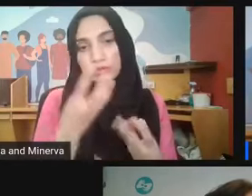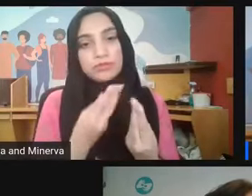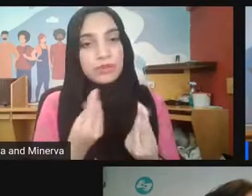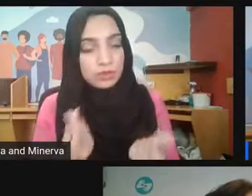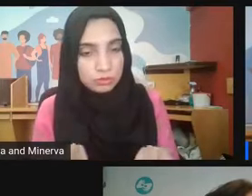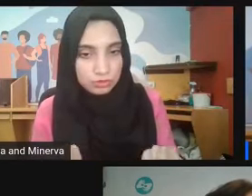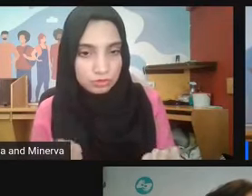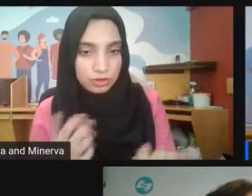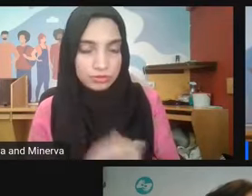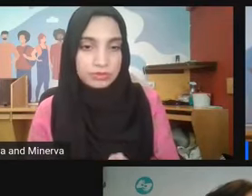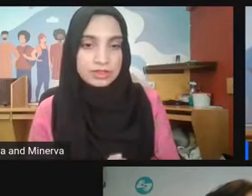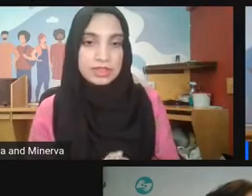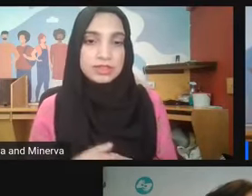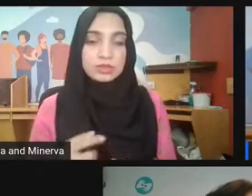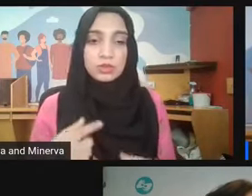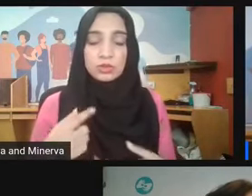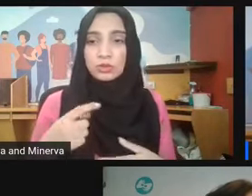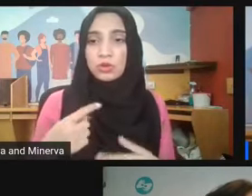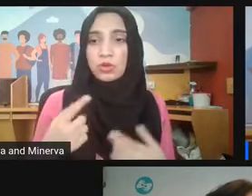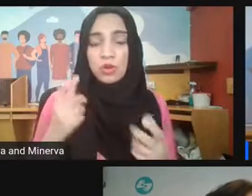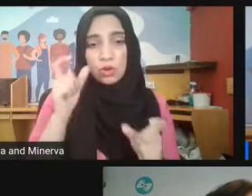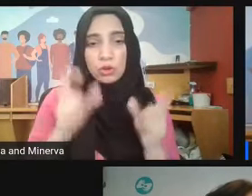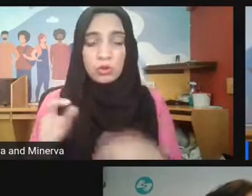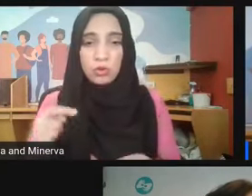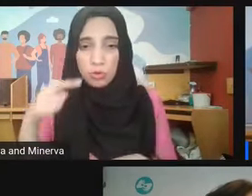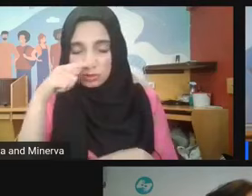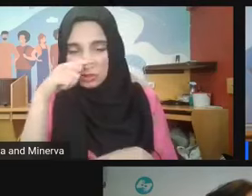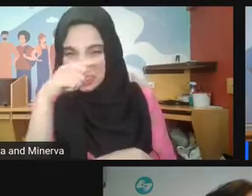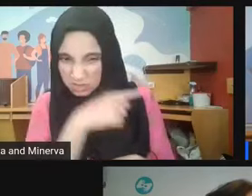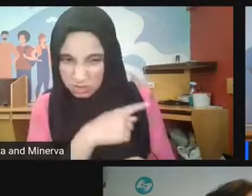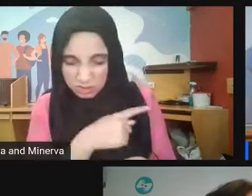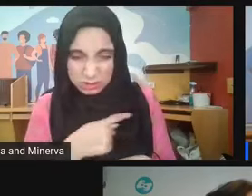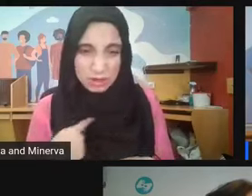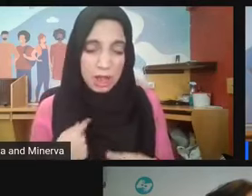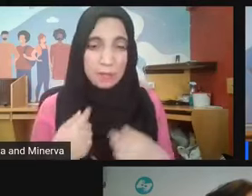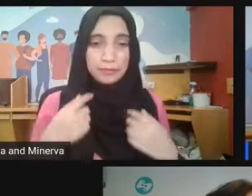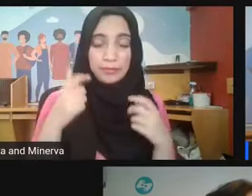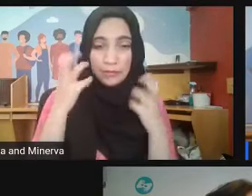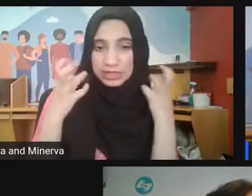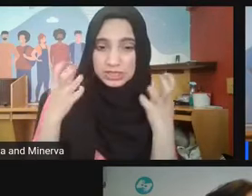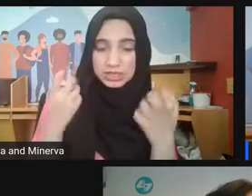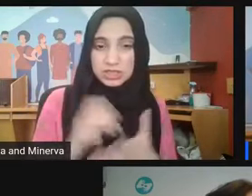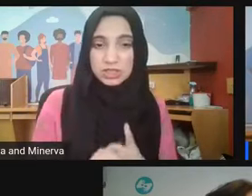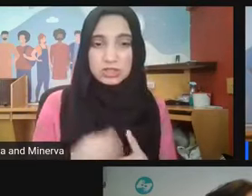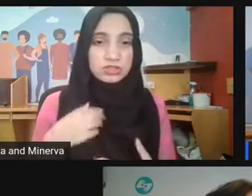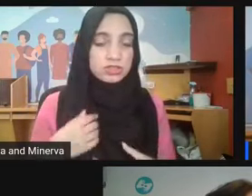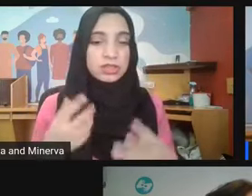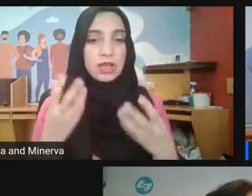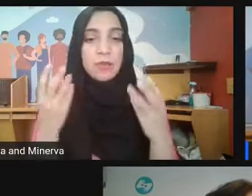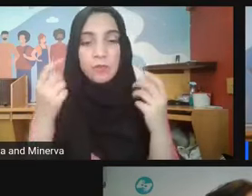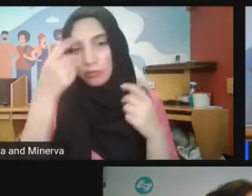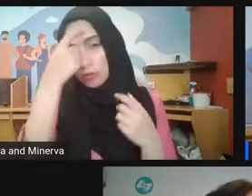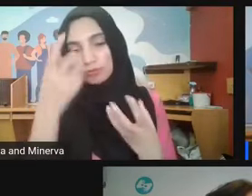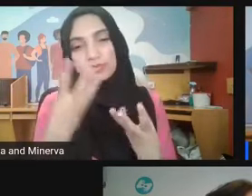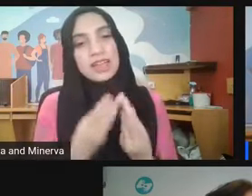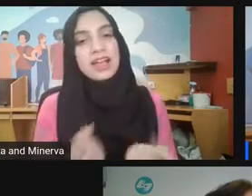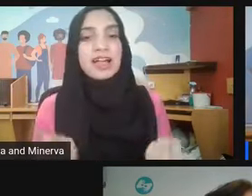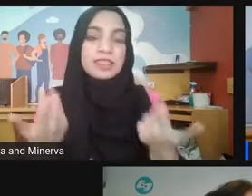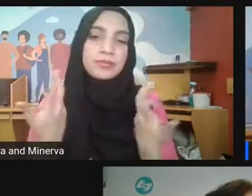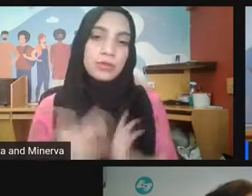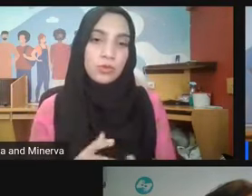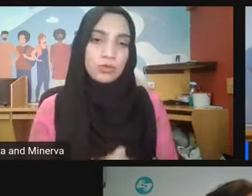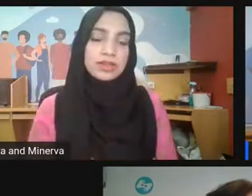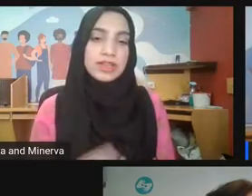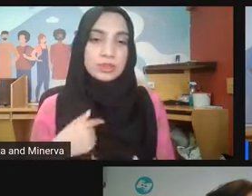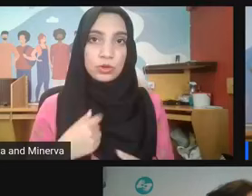think it's an take it as an embarrassment. So I think this is really nice initiative that like makes people more comfortable in their own